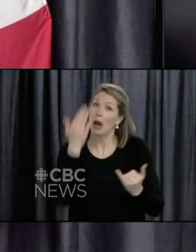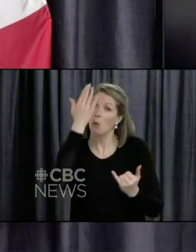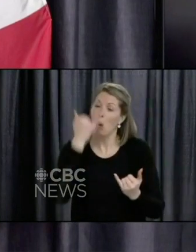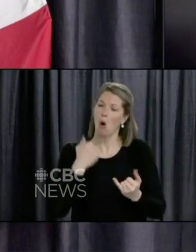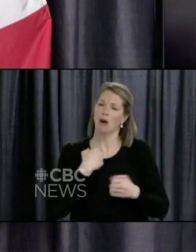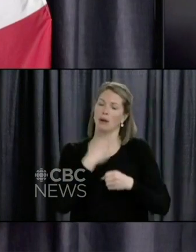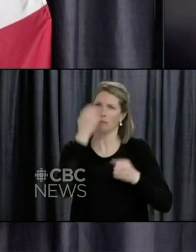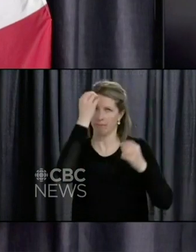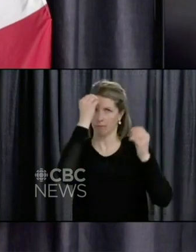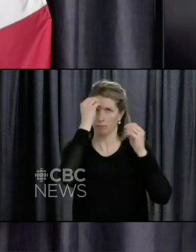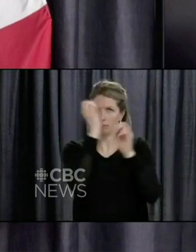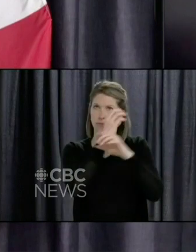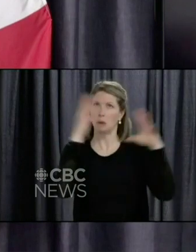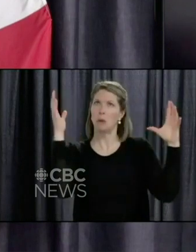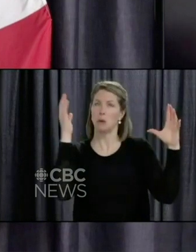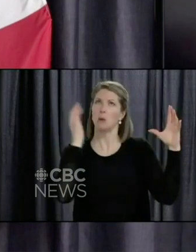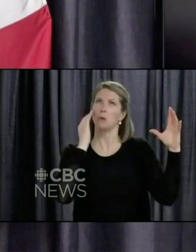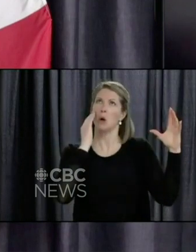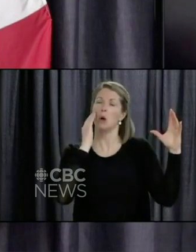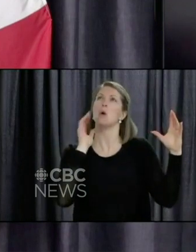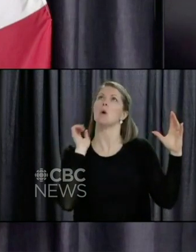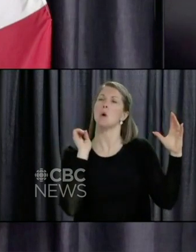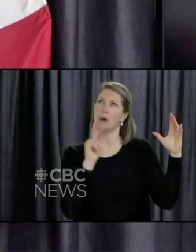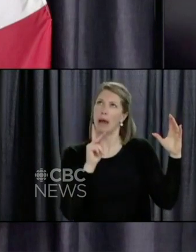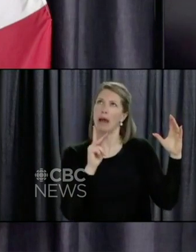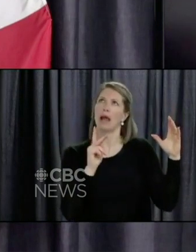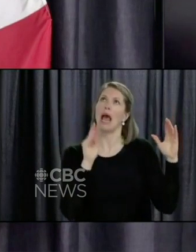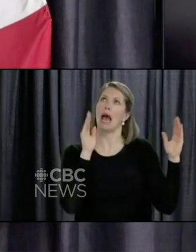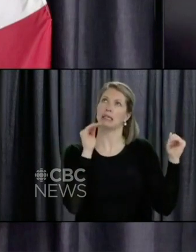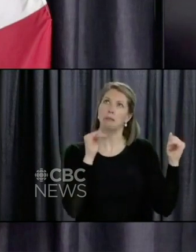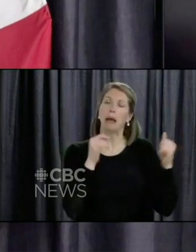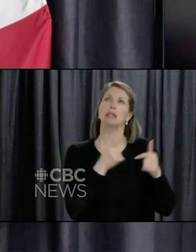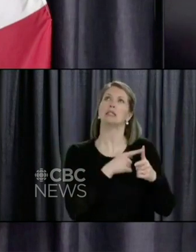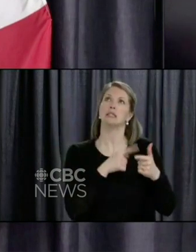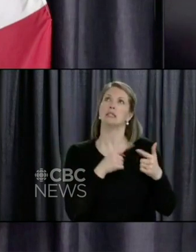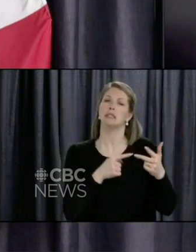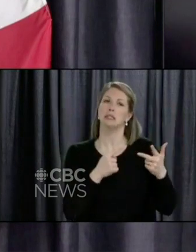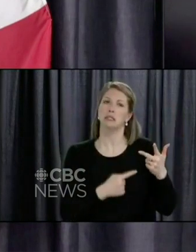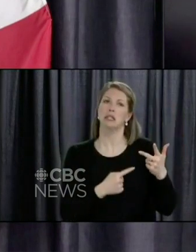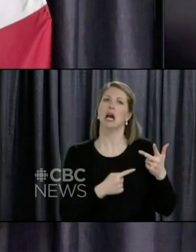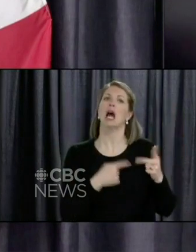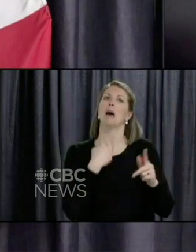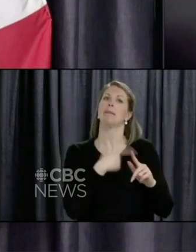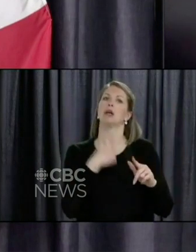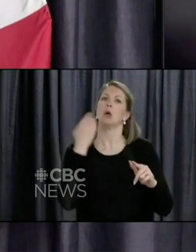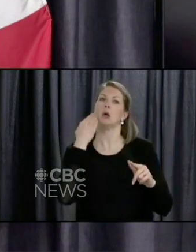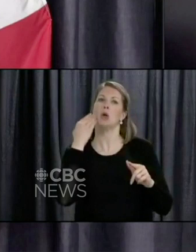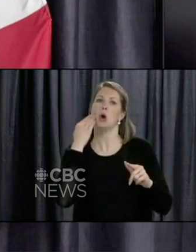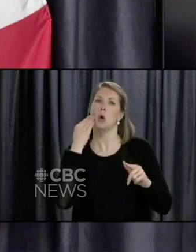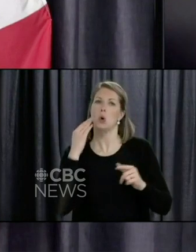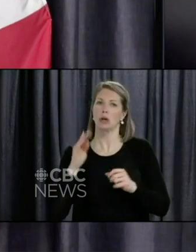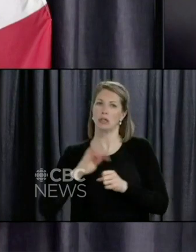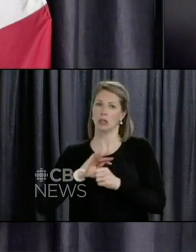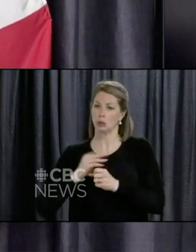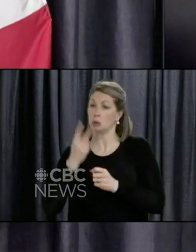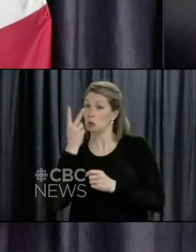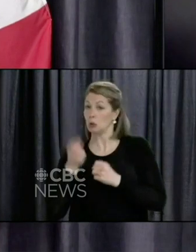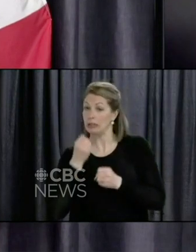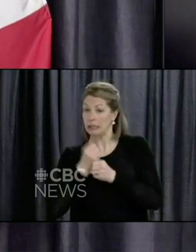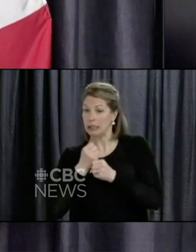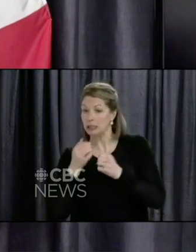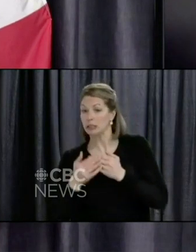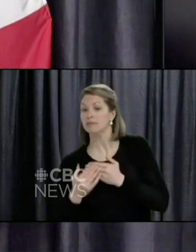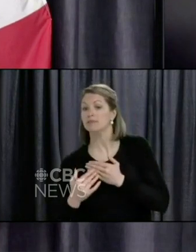can be creative in trying to understand where the bottlenecks are going to be in our province, you can be creative in terms of your